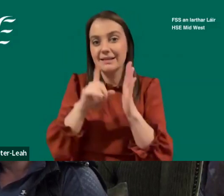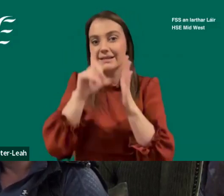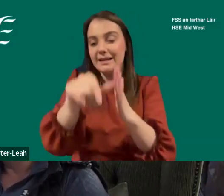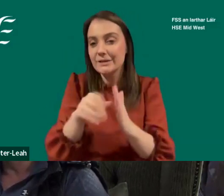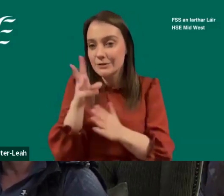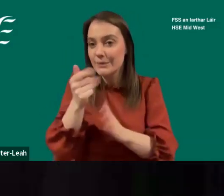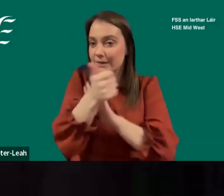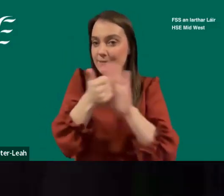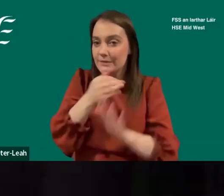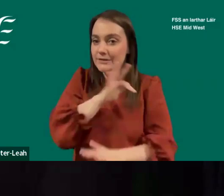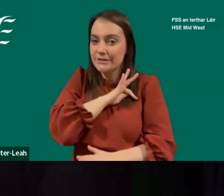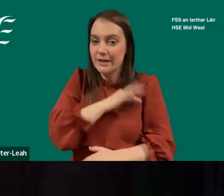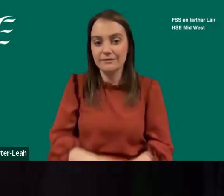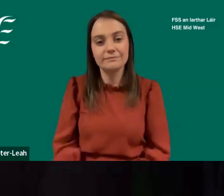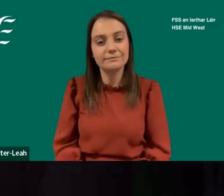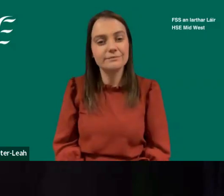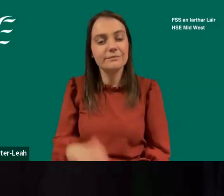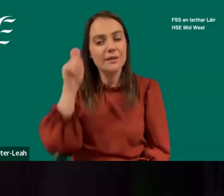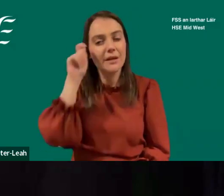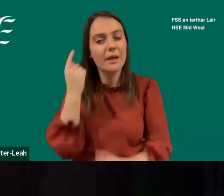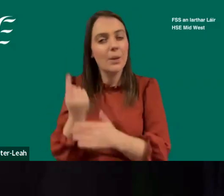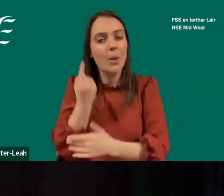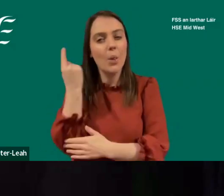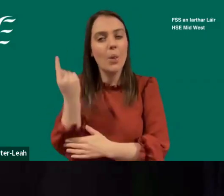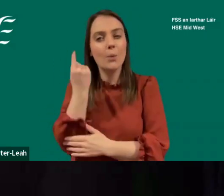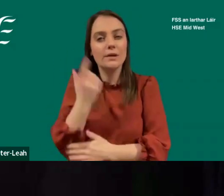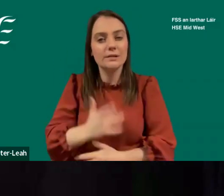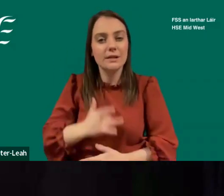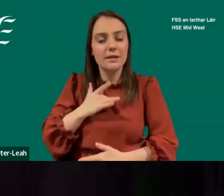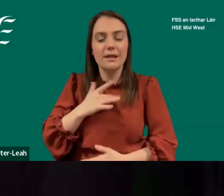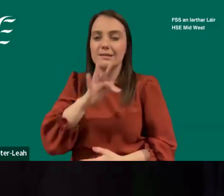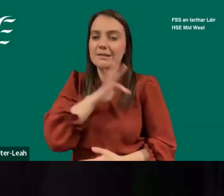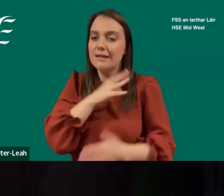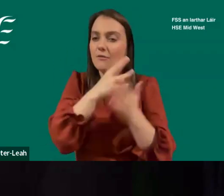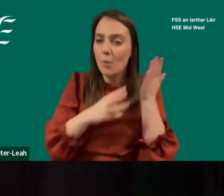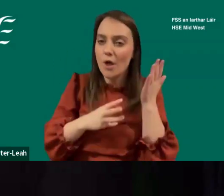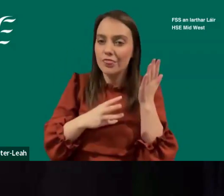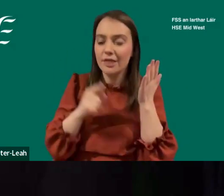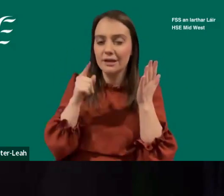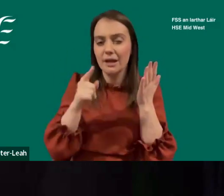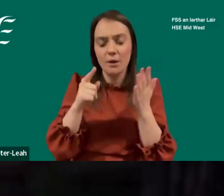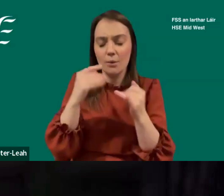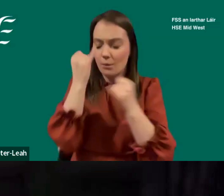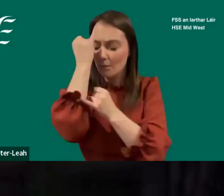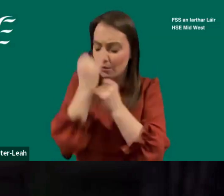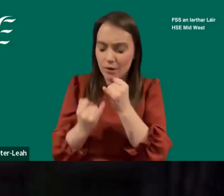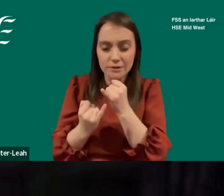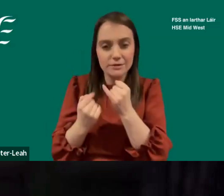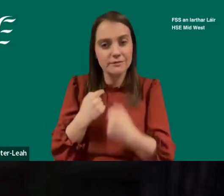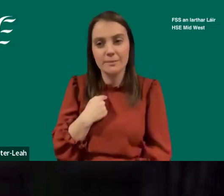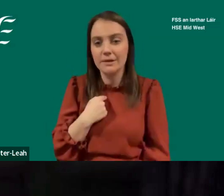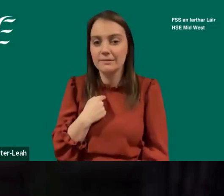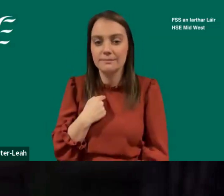like. But I think the loneliness and the sense of self-worth was the worst for me. Is